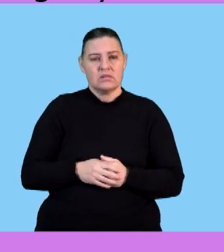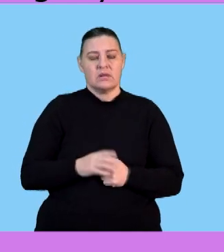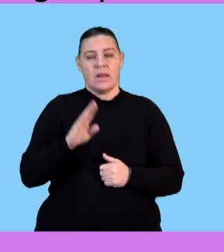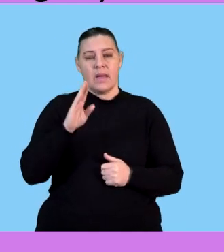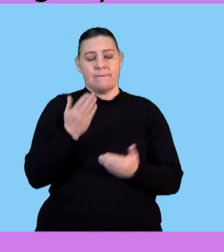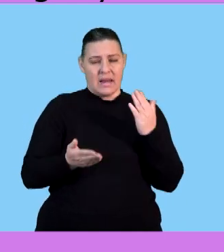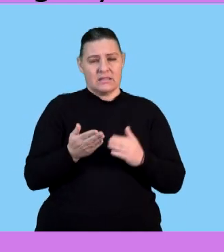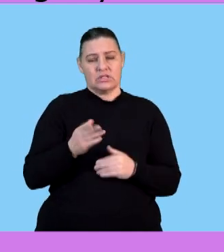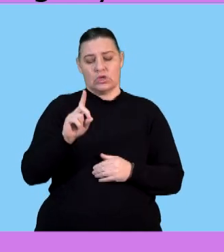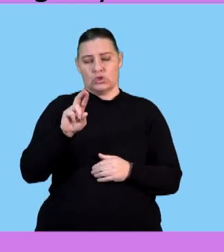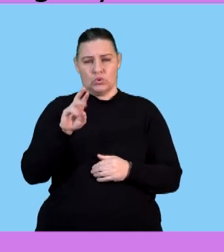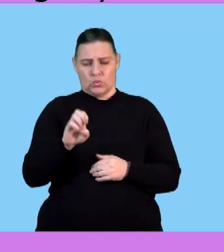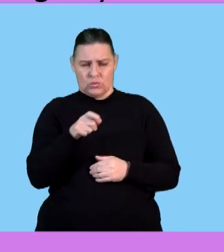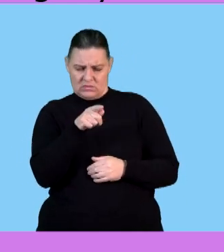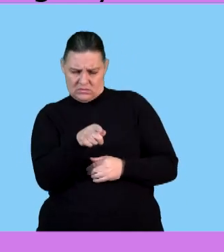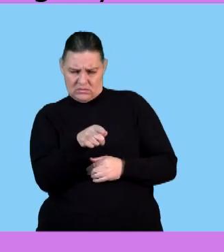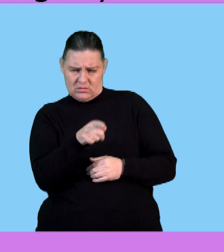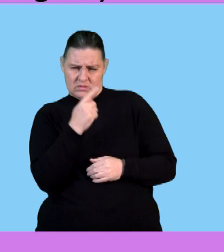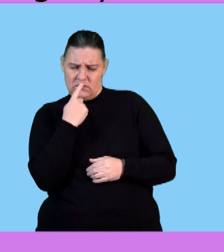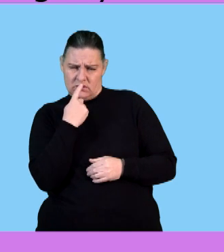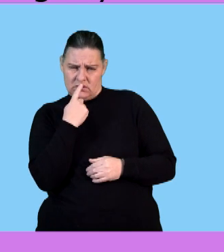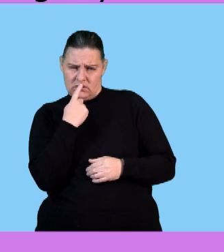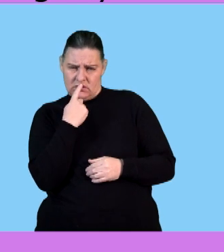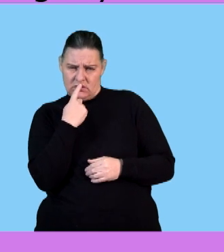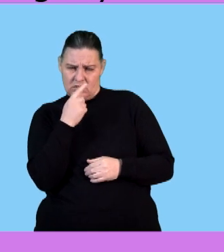Here it is. That's the balance due.